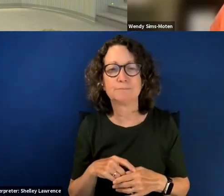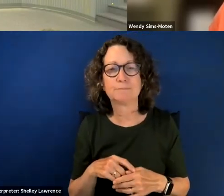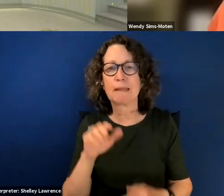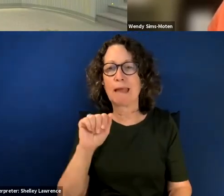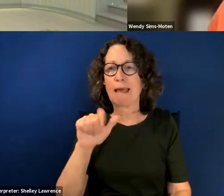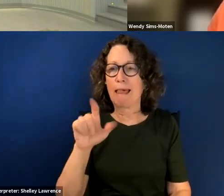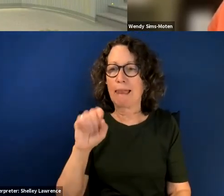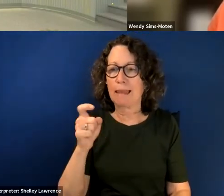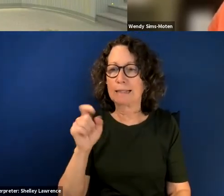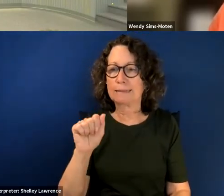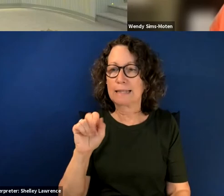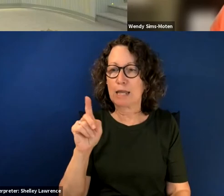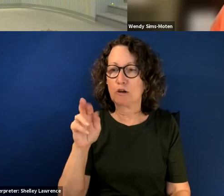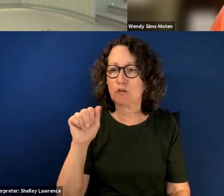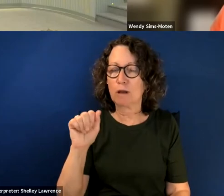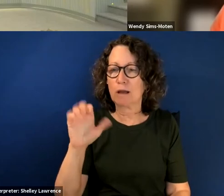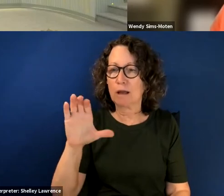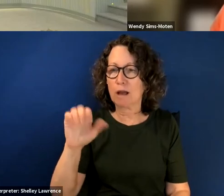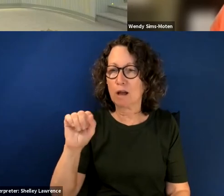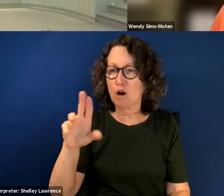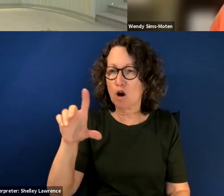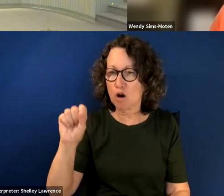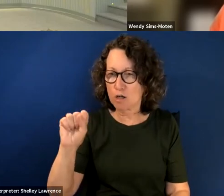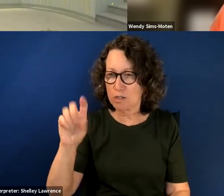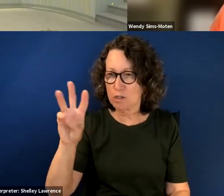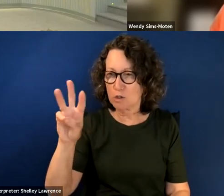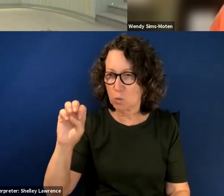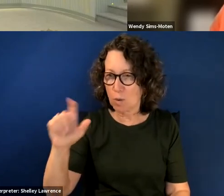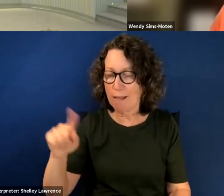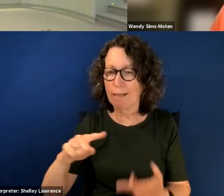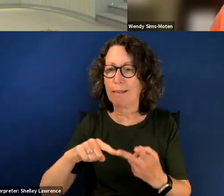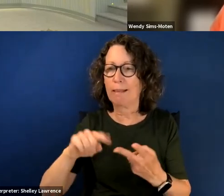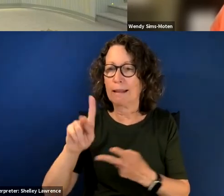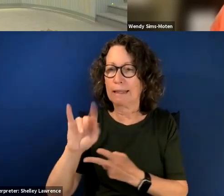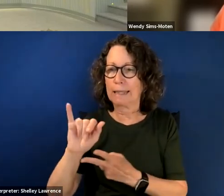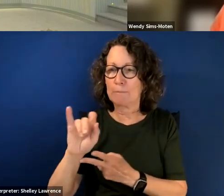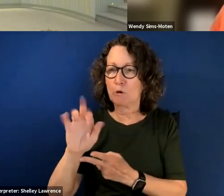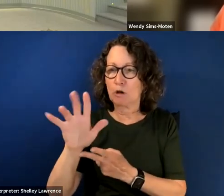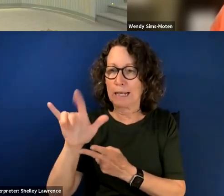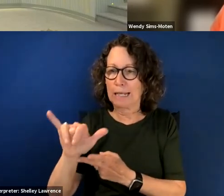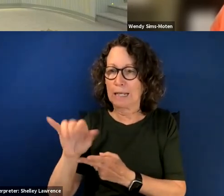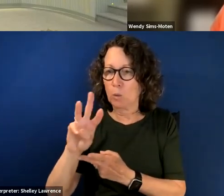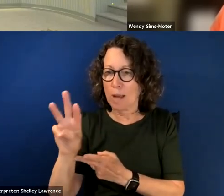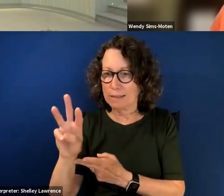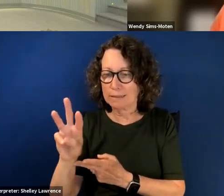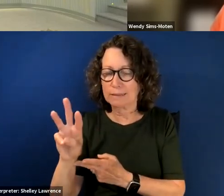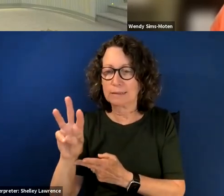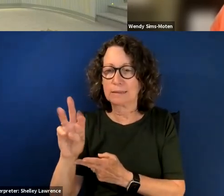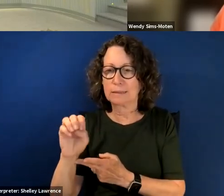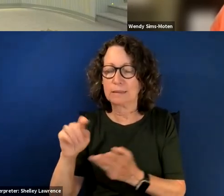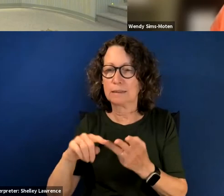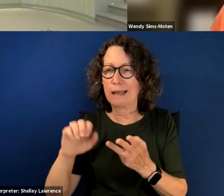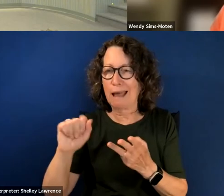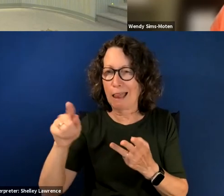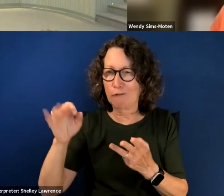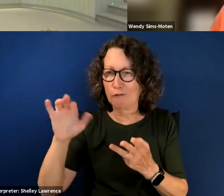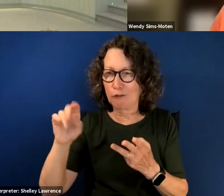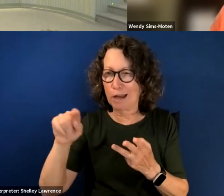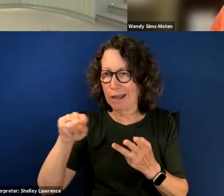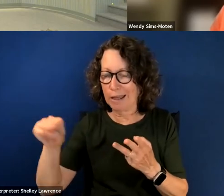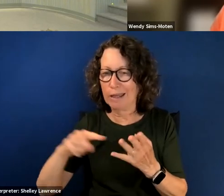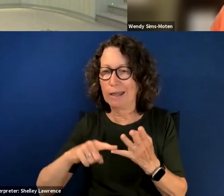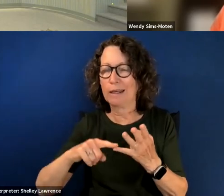Alexandra Carswell, Kimberly West, Alfred Pomerleau,